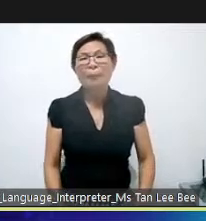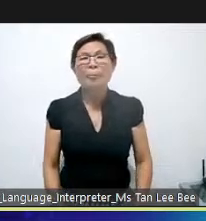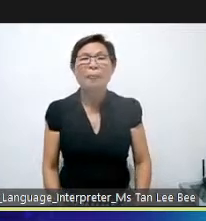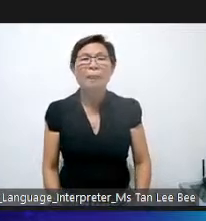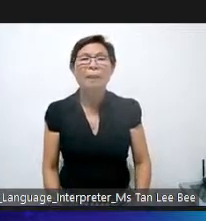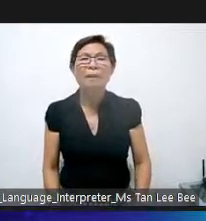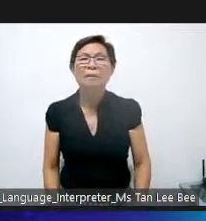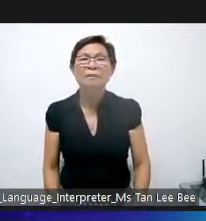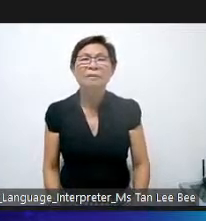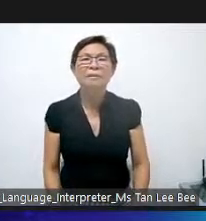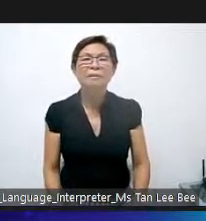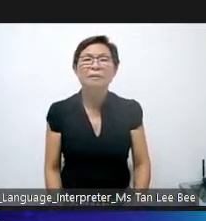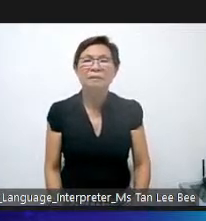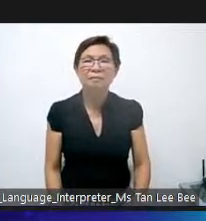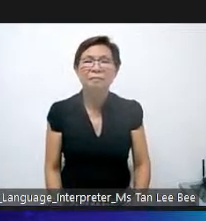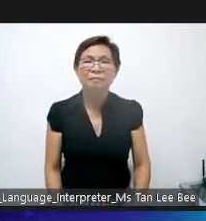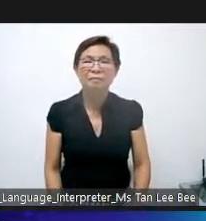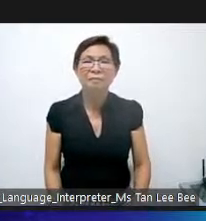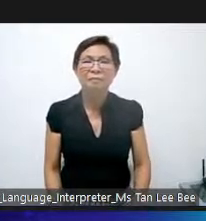Yes, Miss Waila.